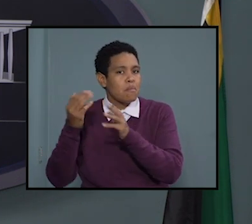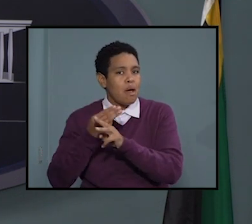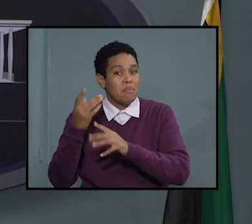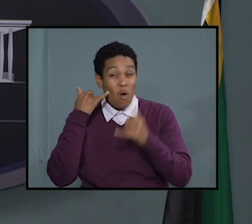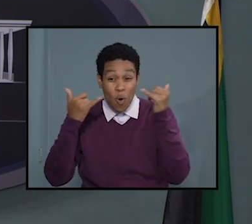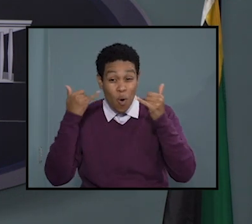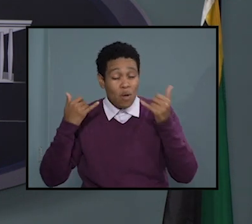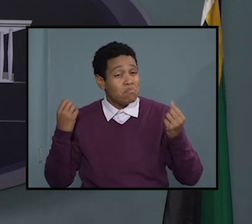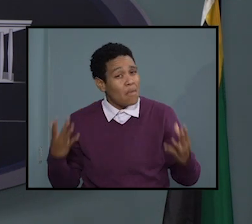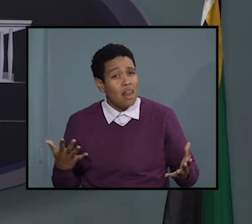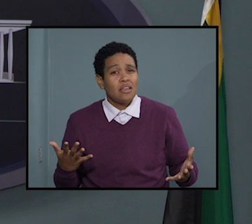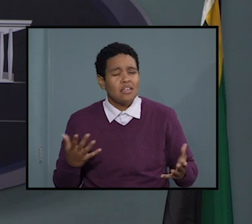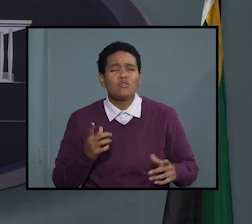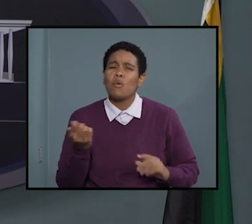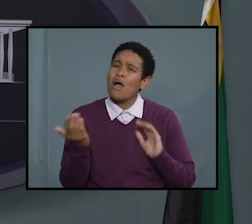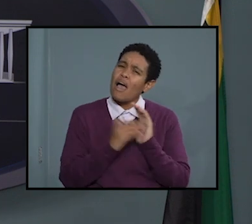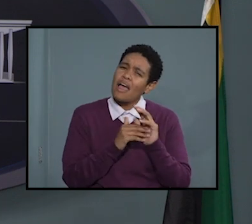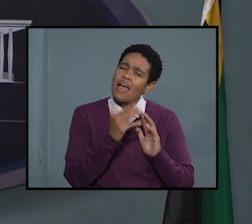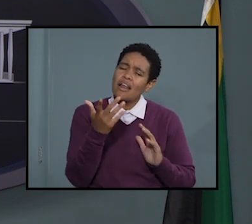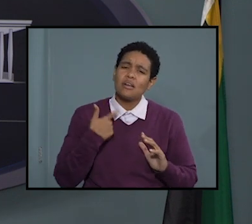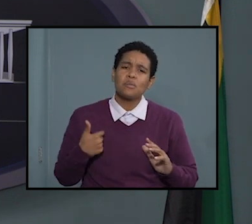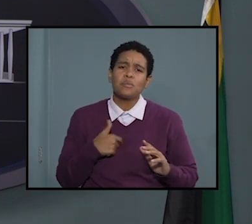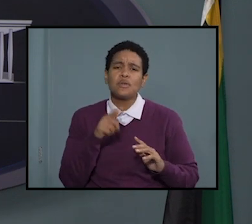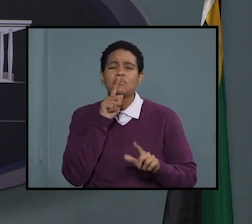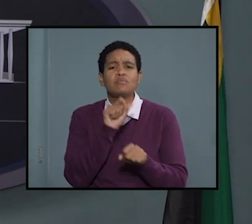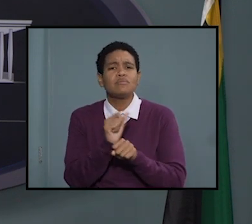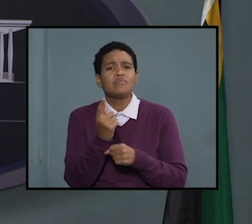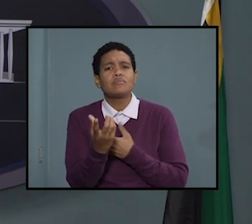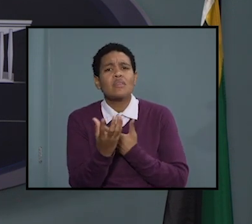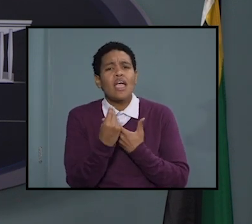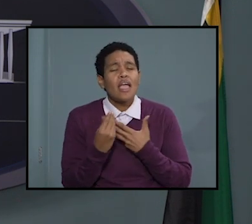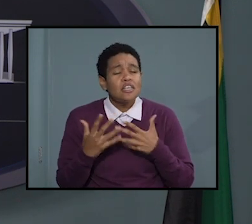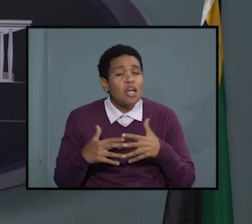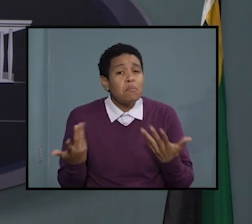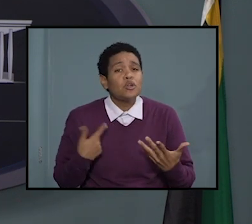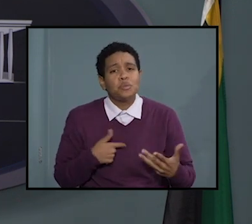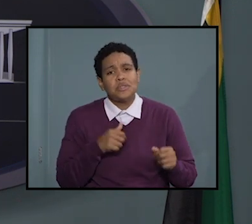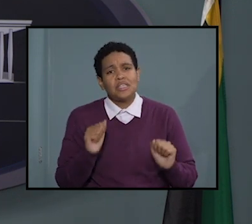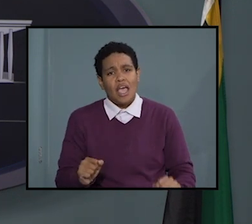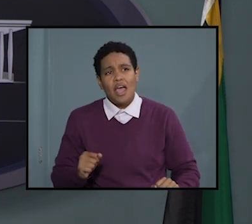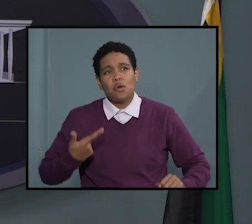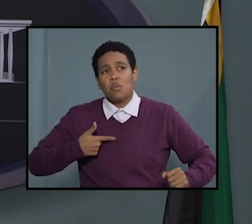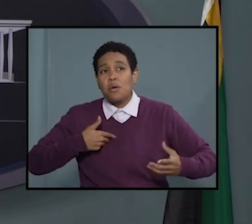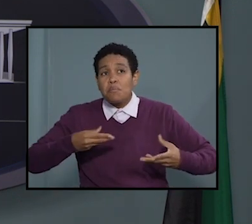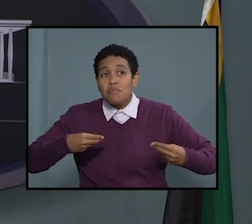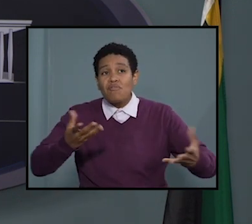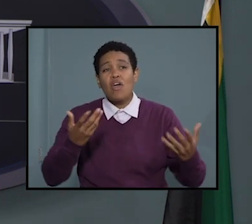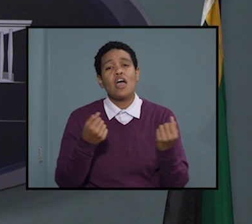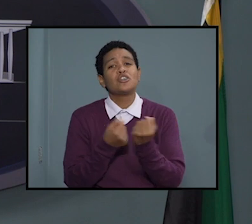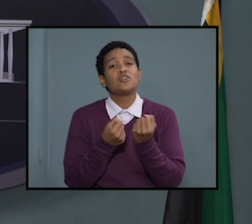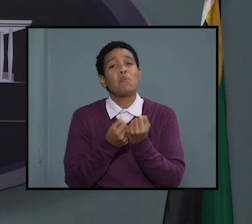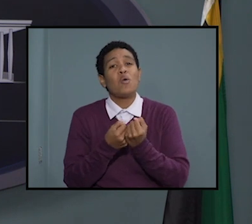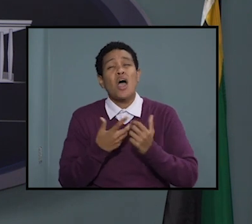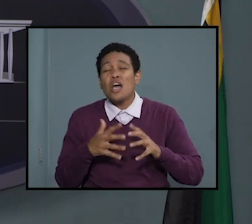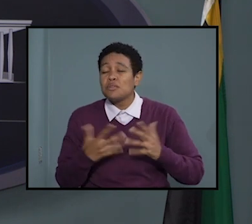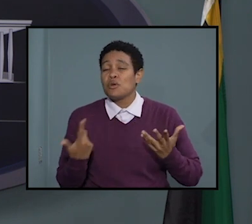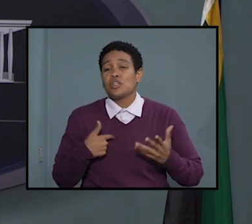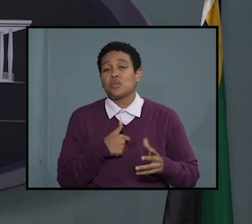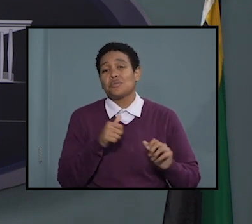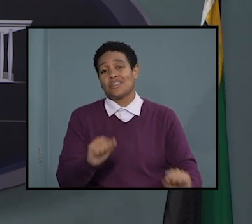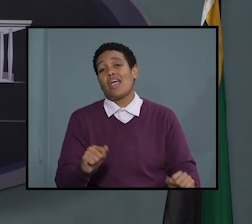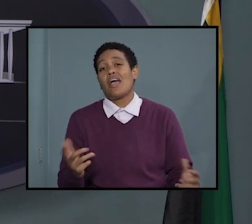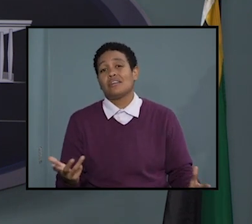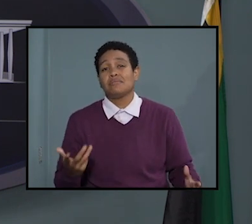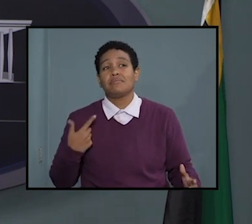So again, we engage as much as we can. We provide support as much as we can.